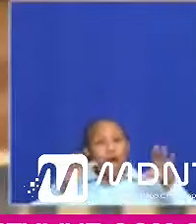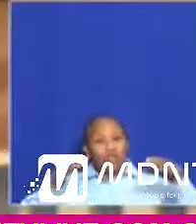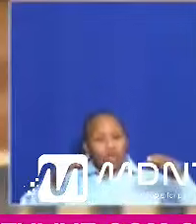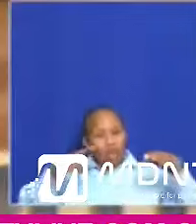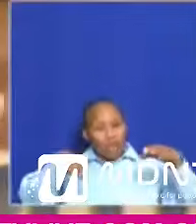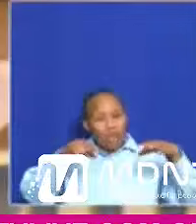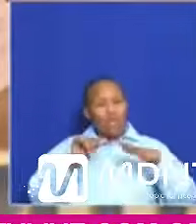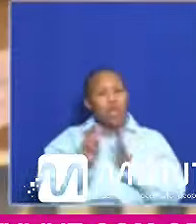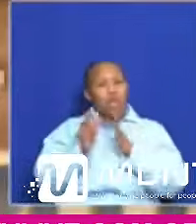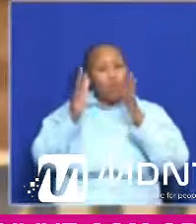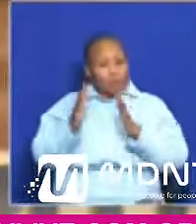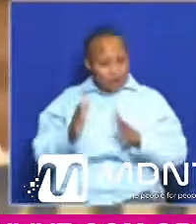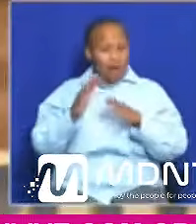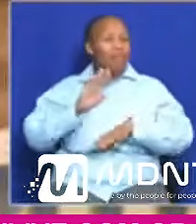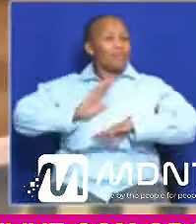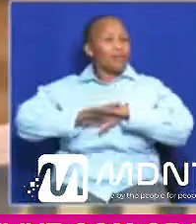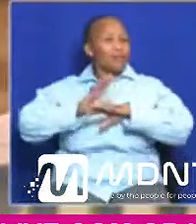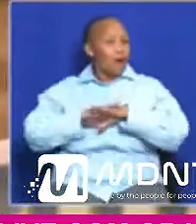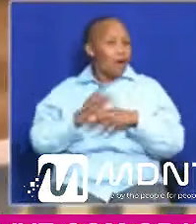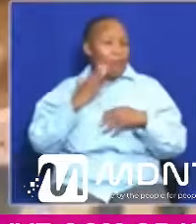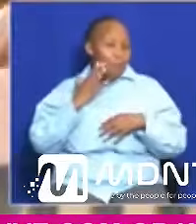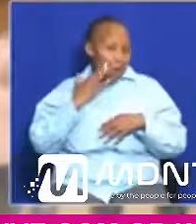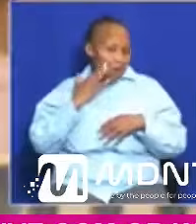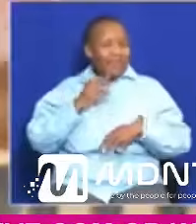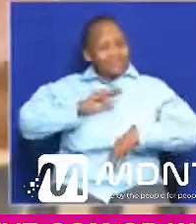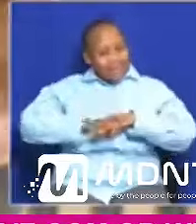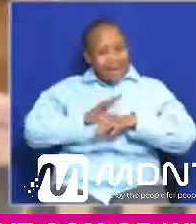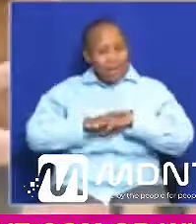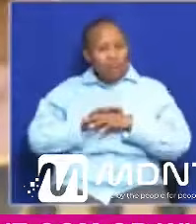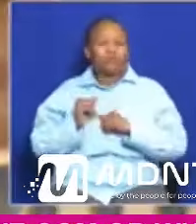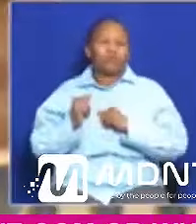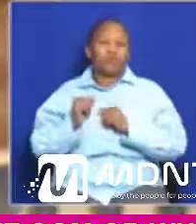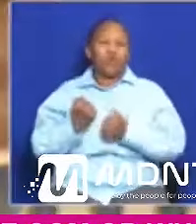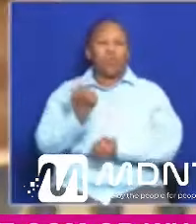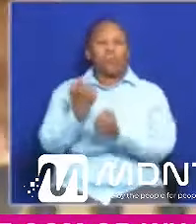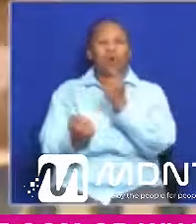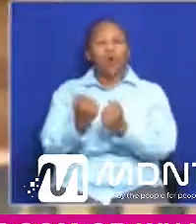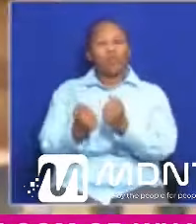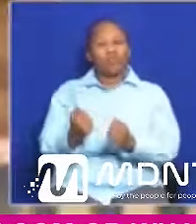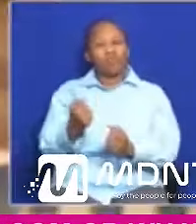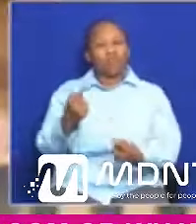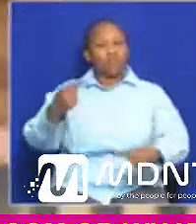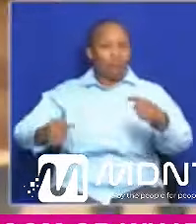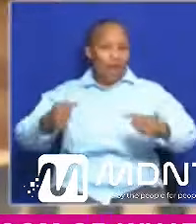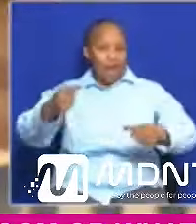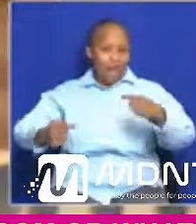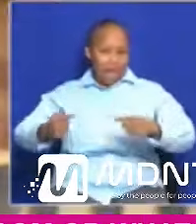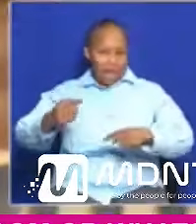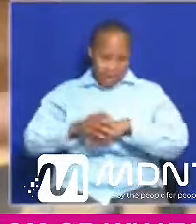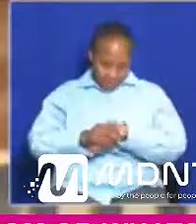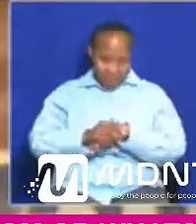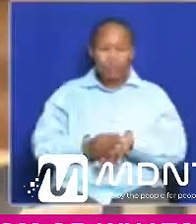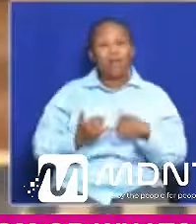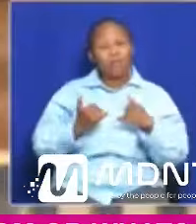trial. So what I'm saying to you, and again with respect, not in the sense that you think I'm telling it, I'm saying this really with